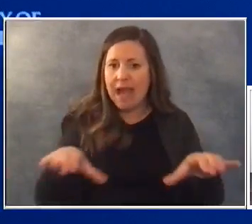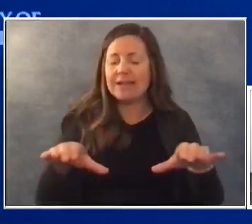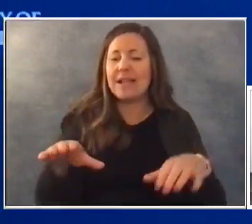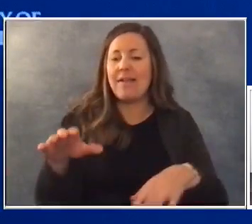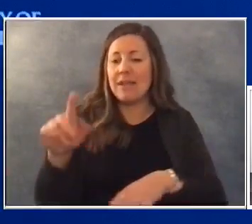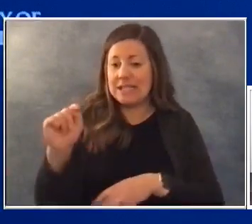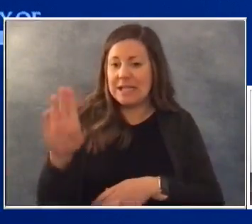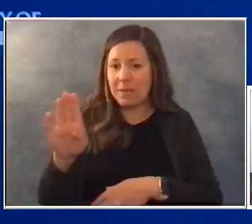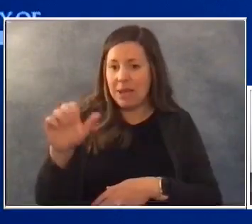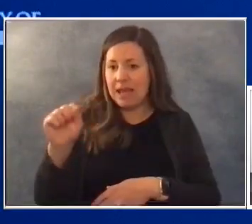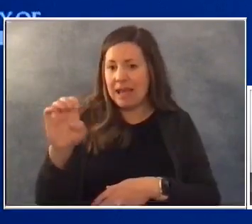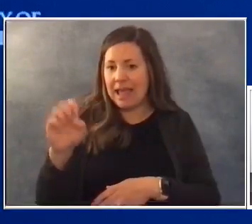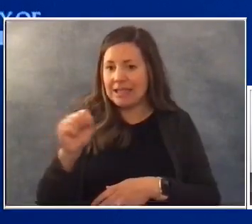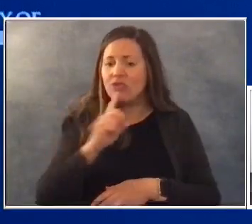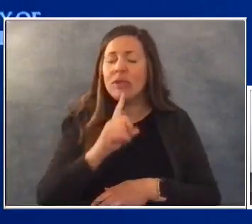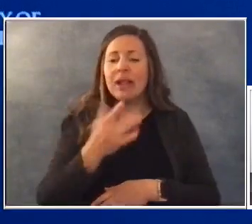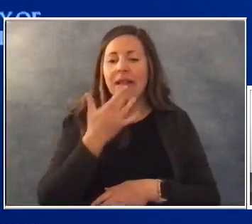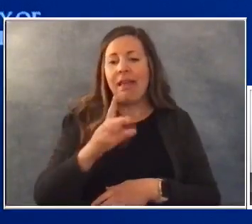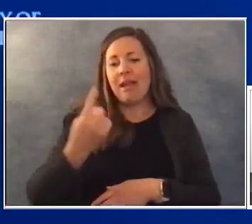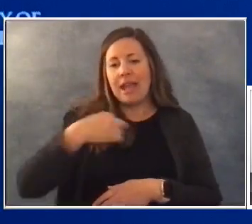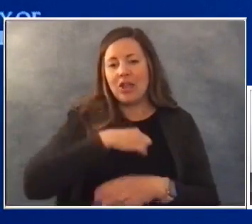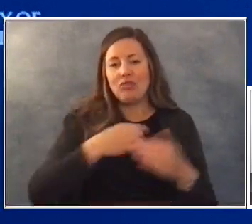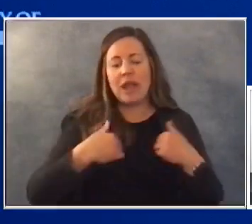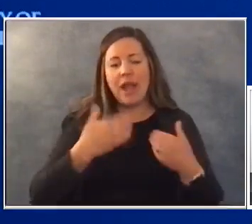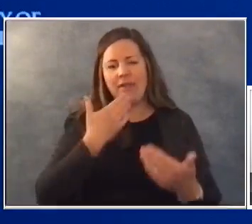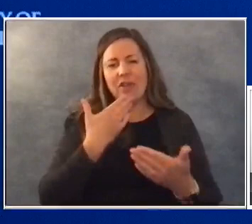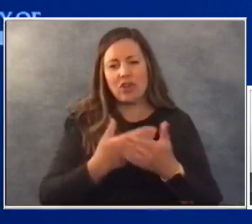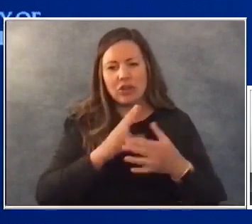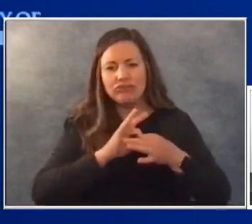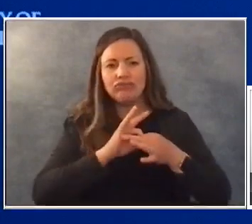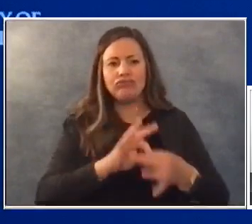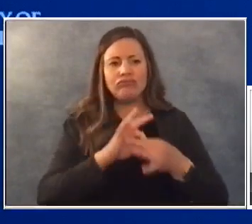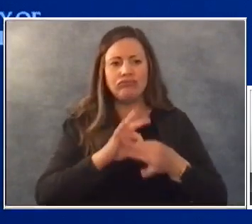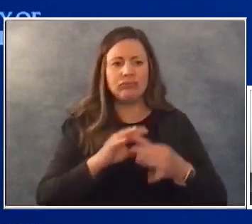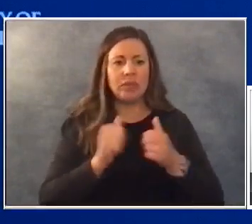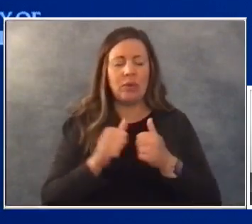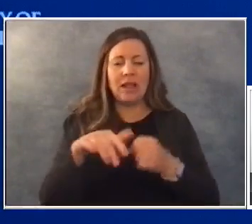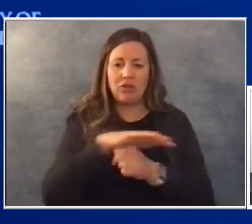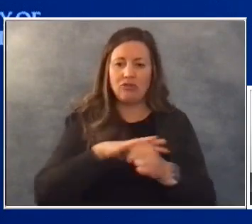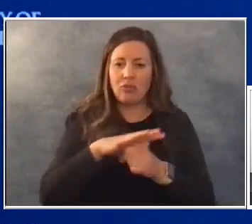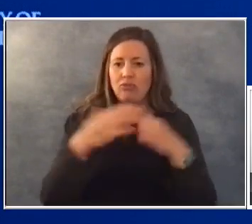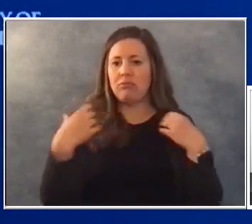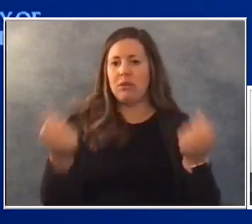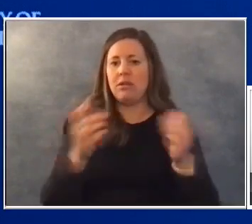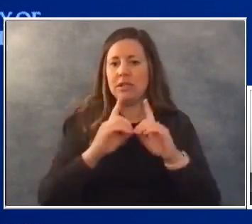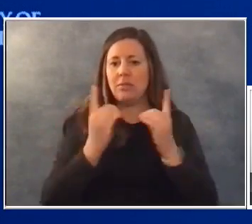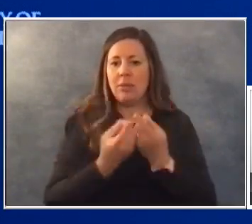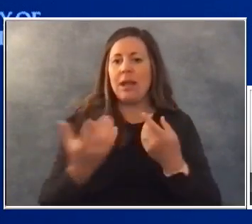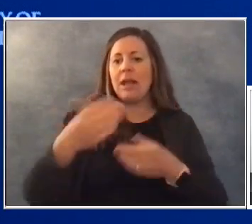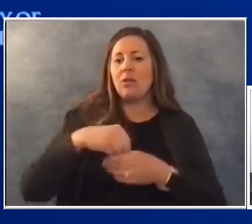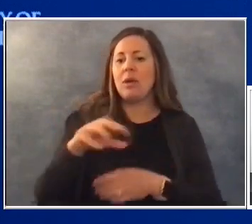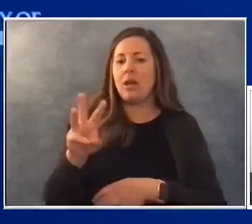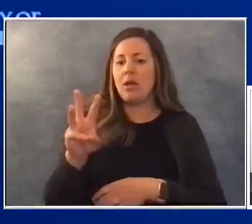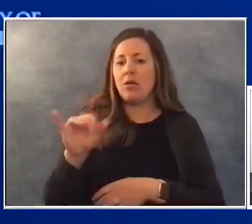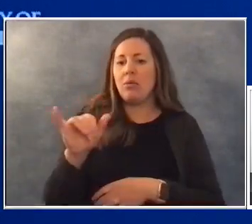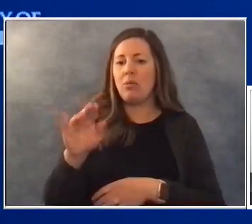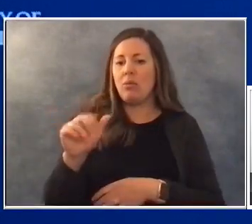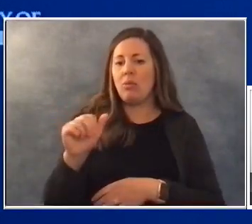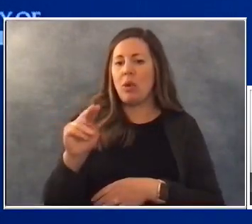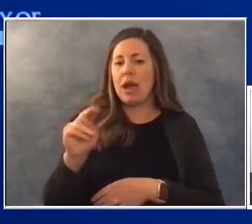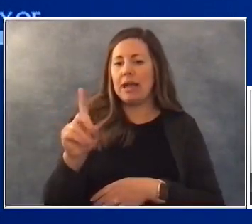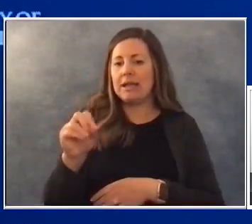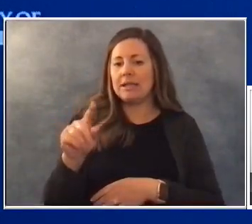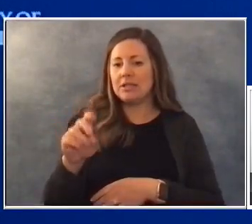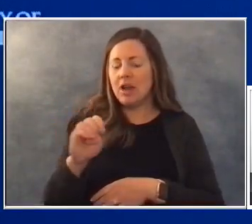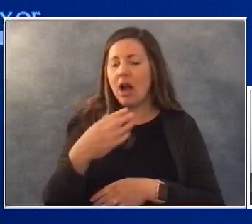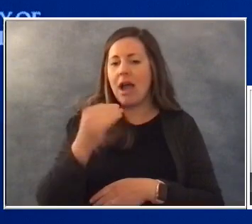strong relationships with local health departments, including Wyandotte County Health Department, Johnson County Health Department, and